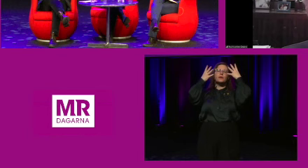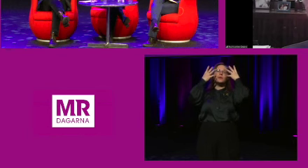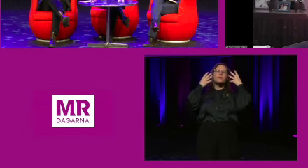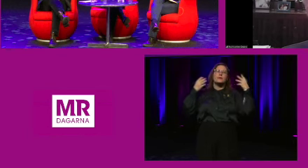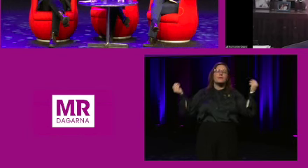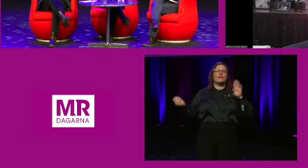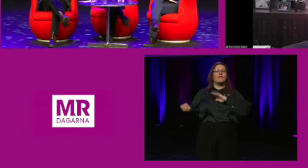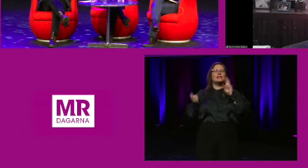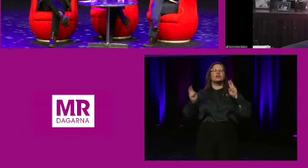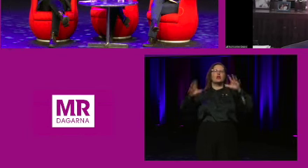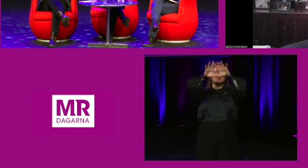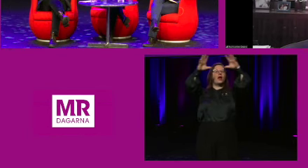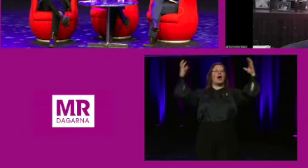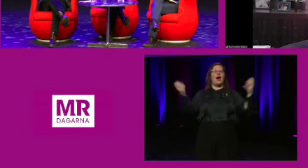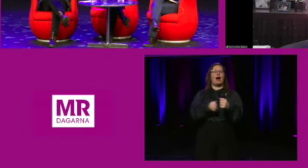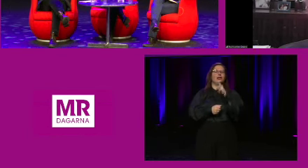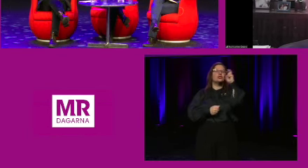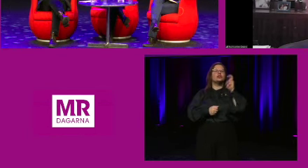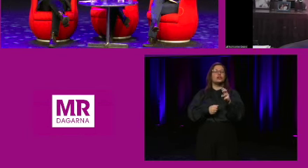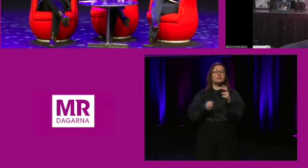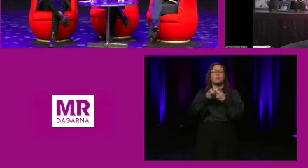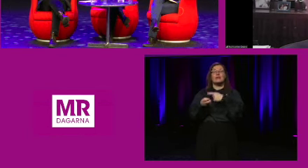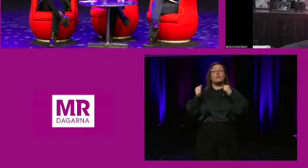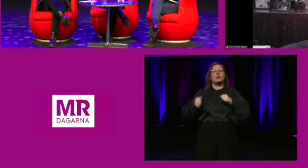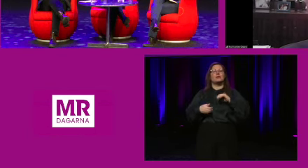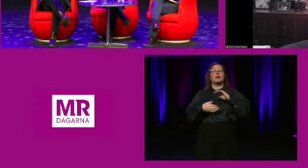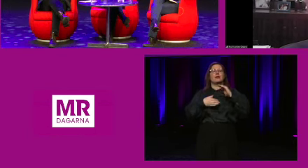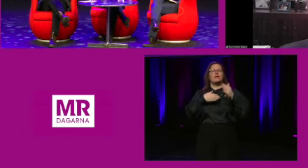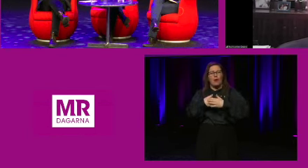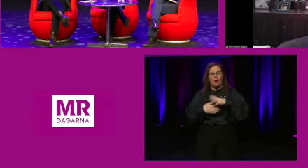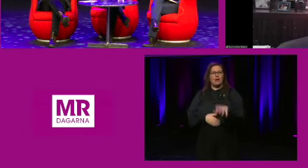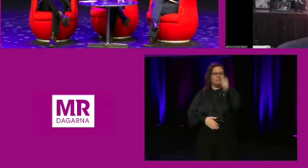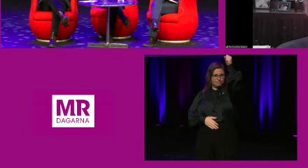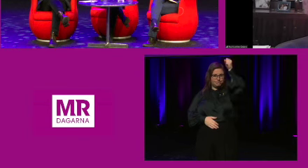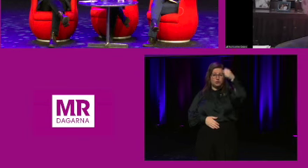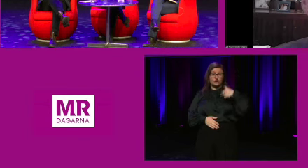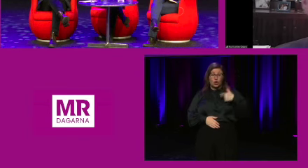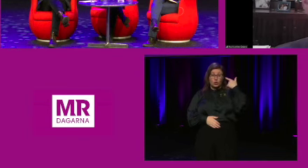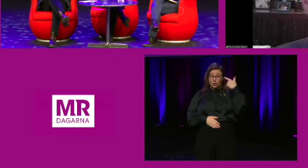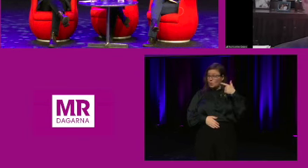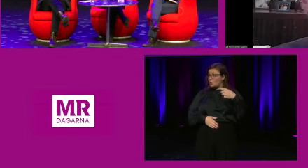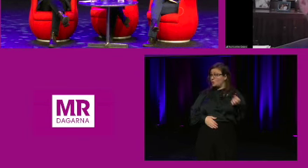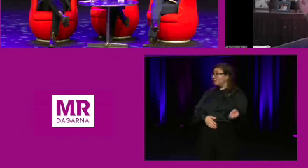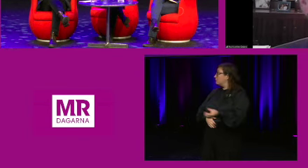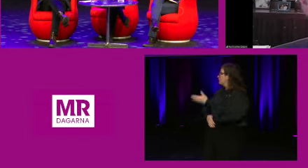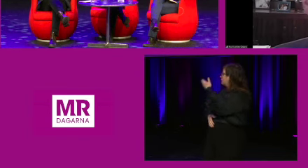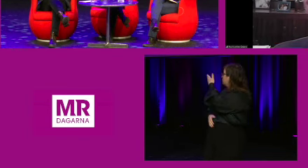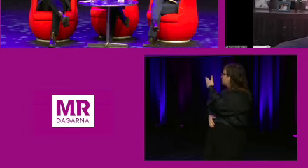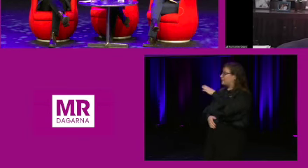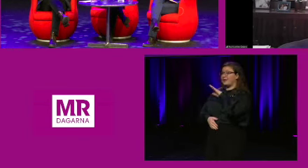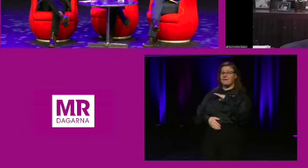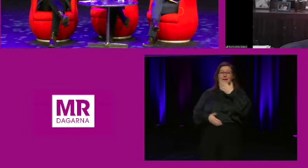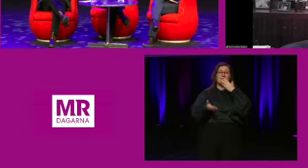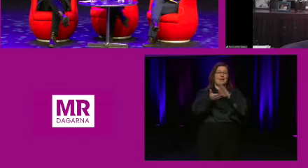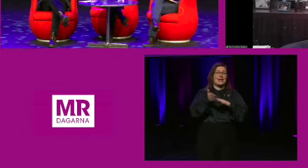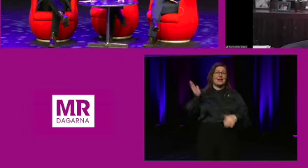be reclaimed. So on the screen, I think you can see a cartoon, which